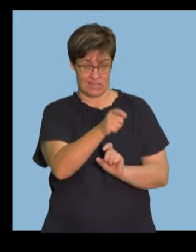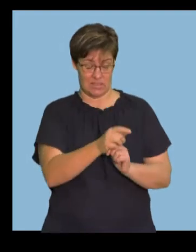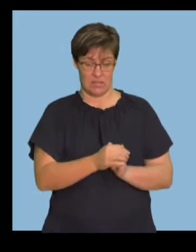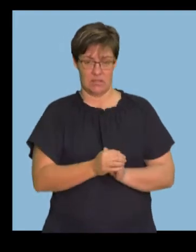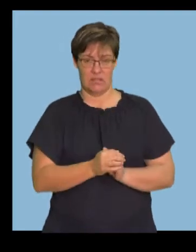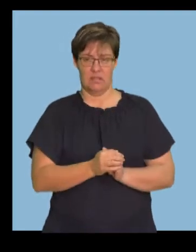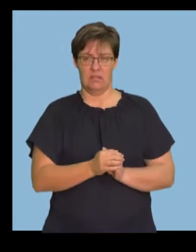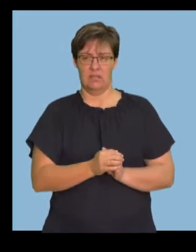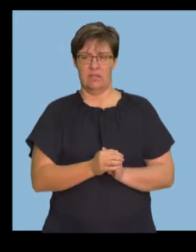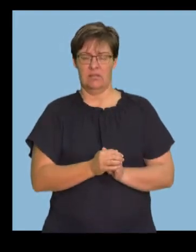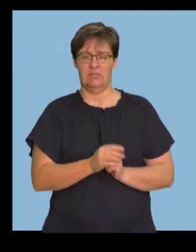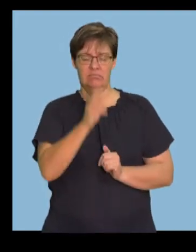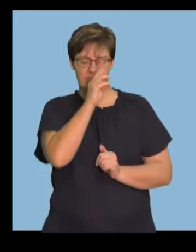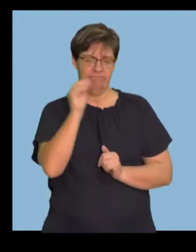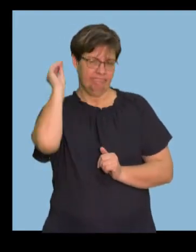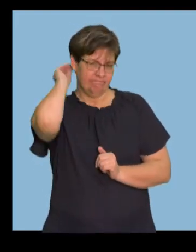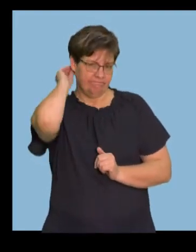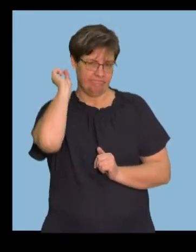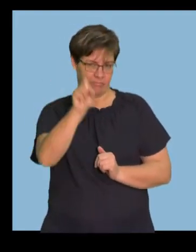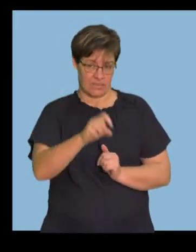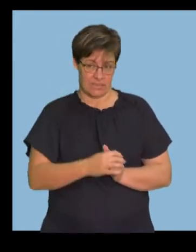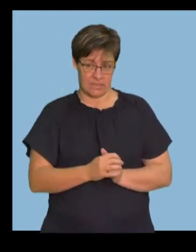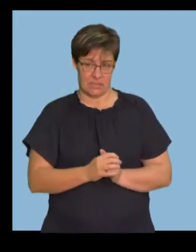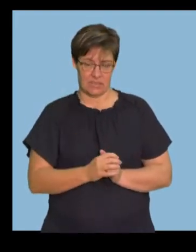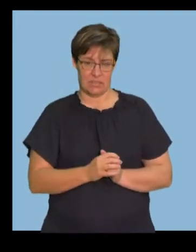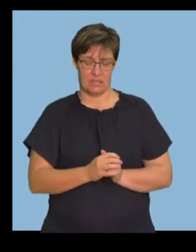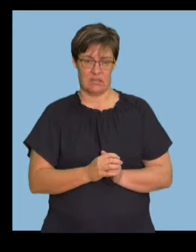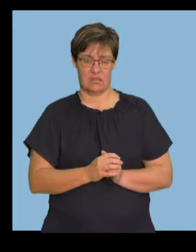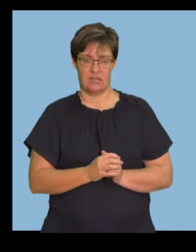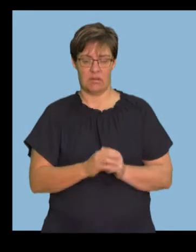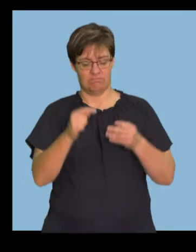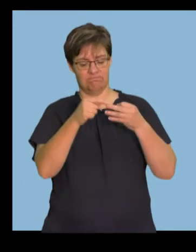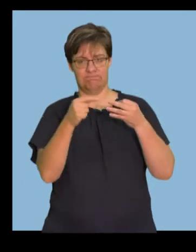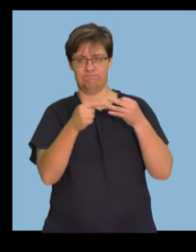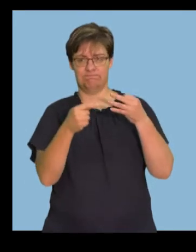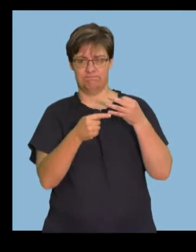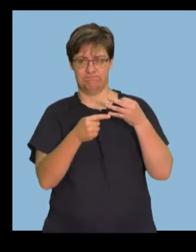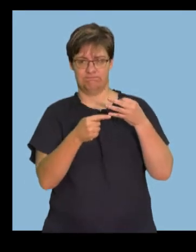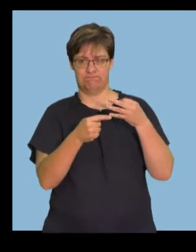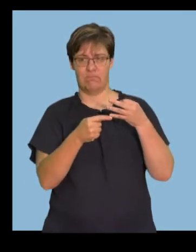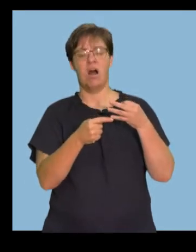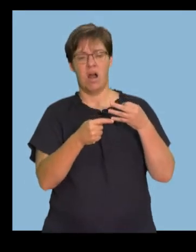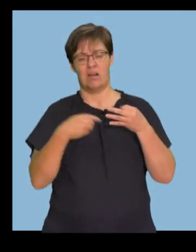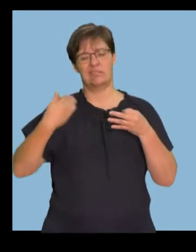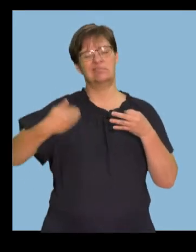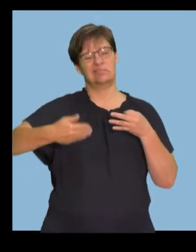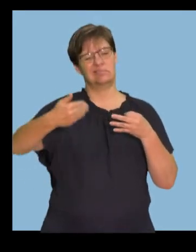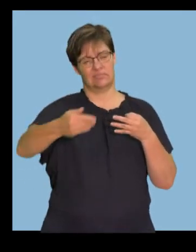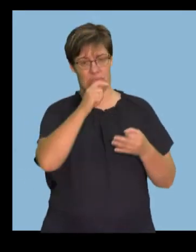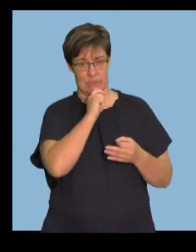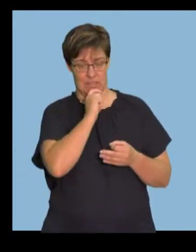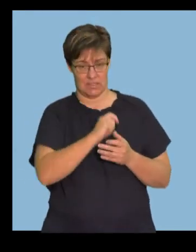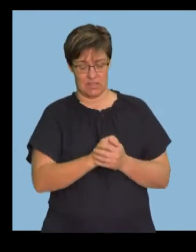on, that you need to take note of, and essentially we would use these keywords, once too often than others. So